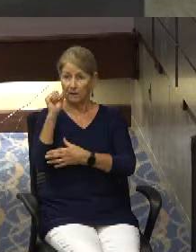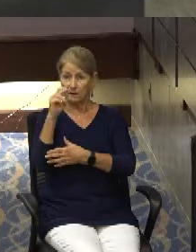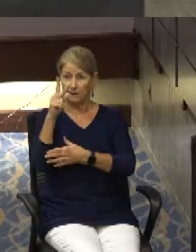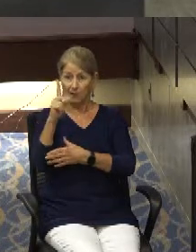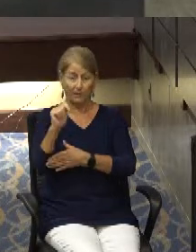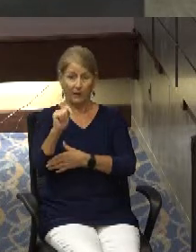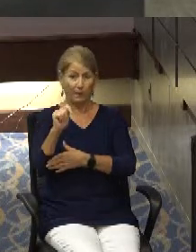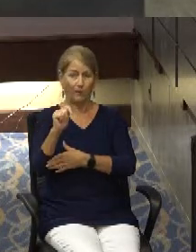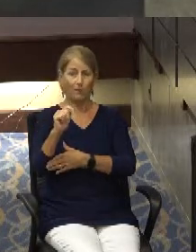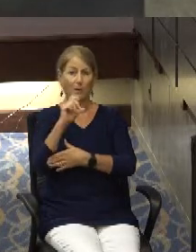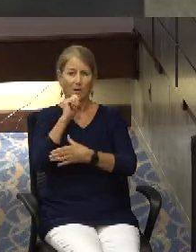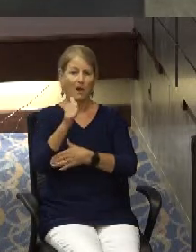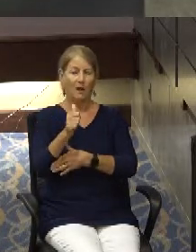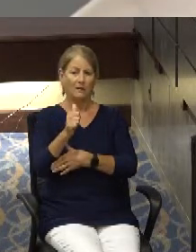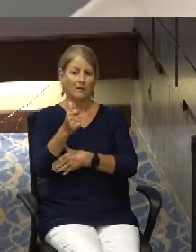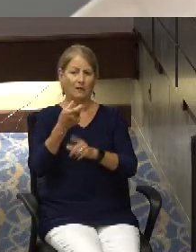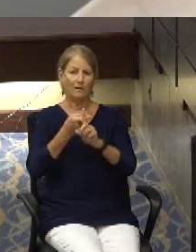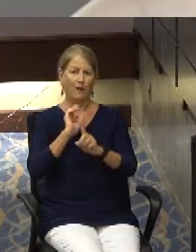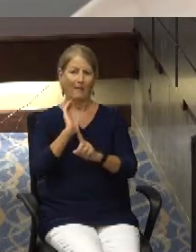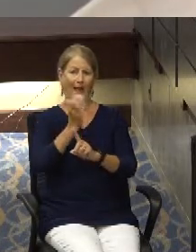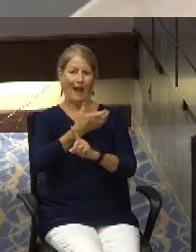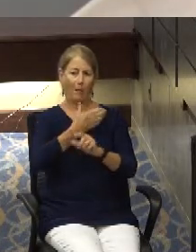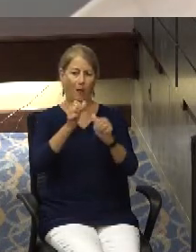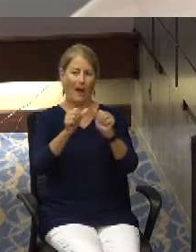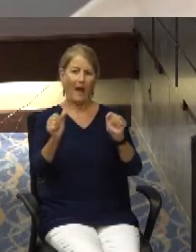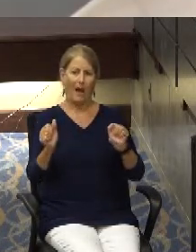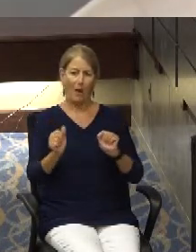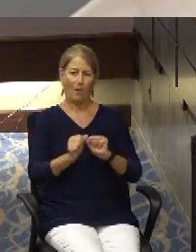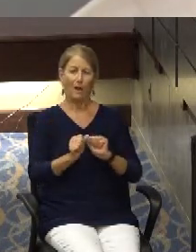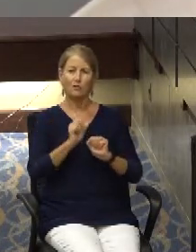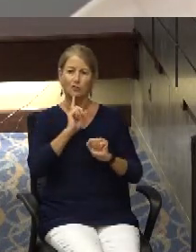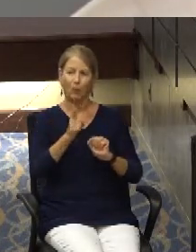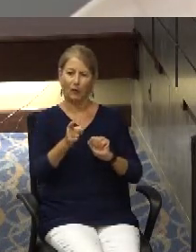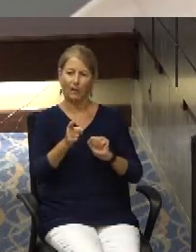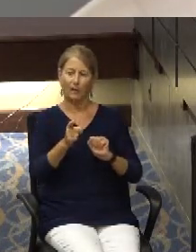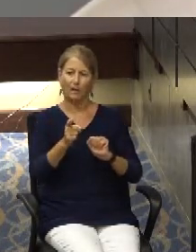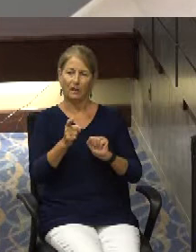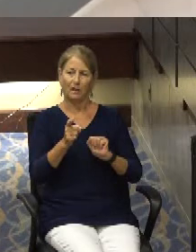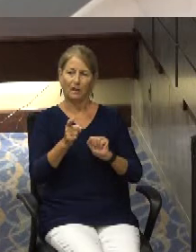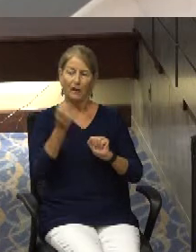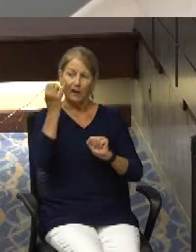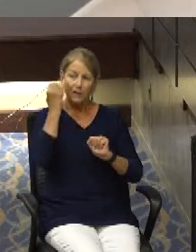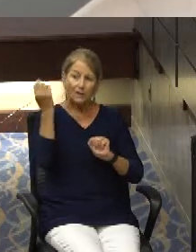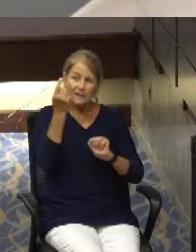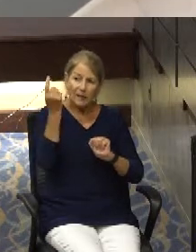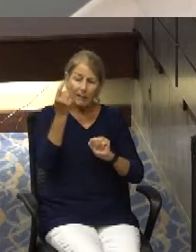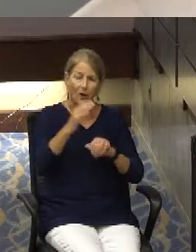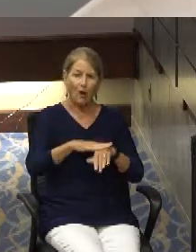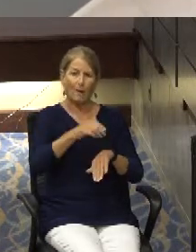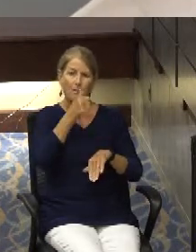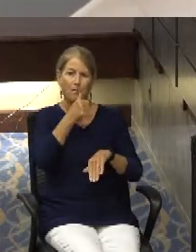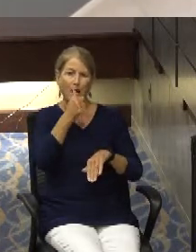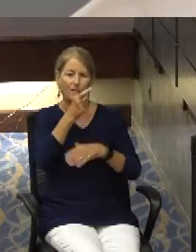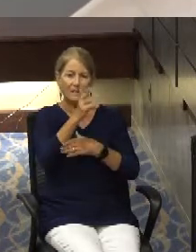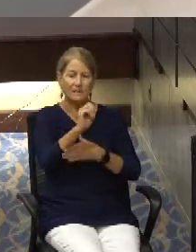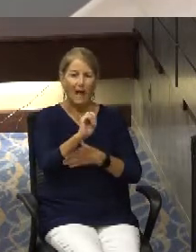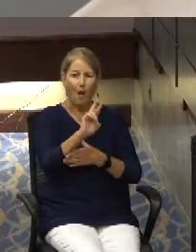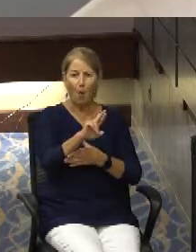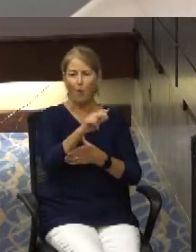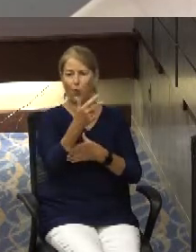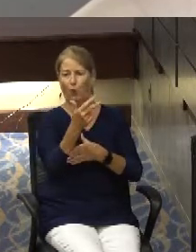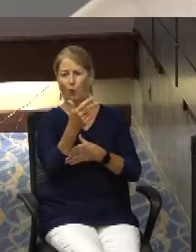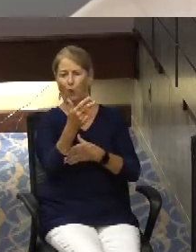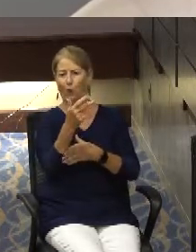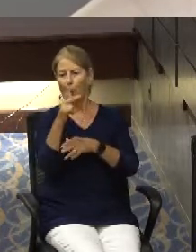from our end. Okay. But certainly if there's something on the private side or the third-party